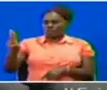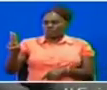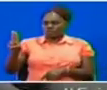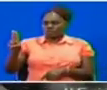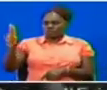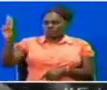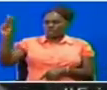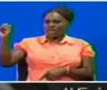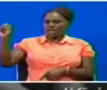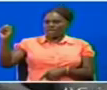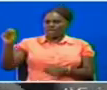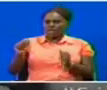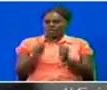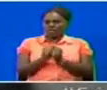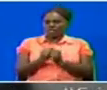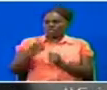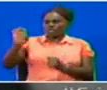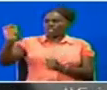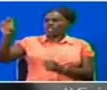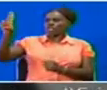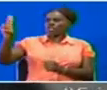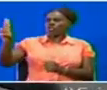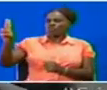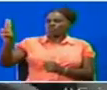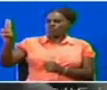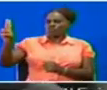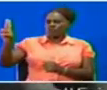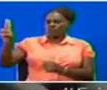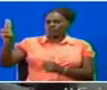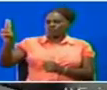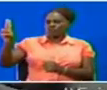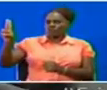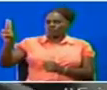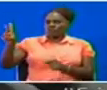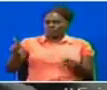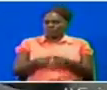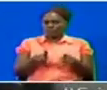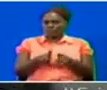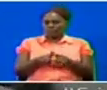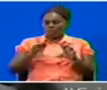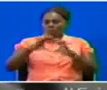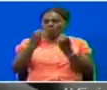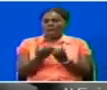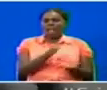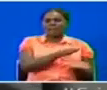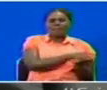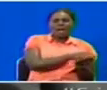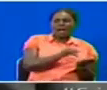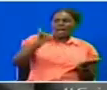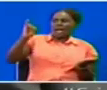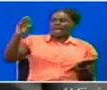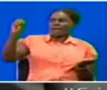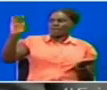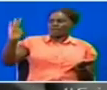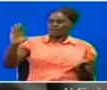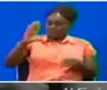We are in contact with the European Union. We are in contact with the OECD, with the World Bank, IMF. Now, once we